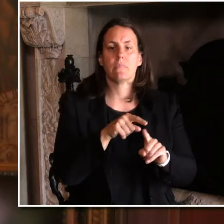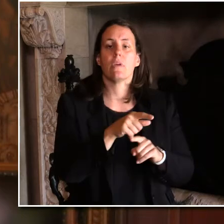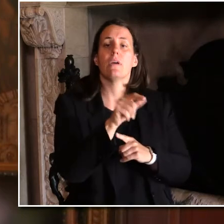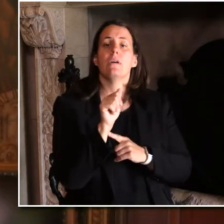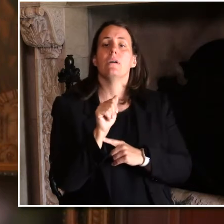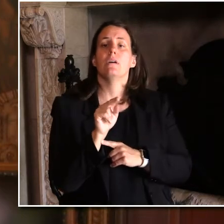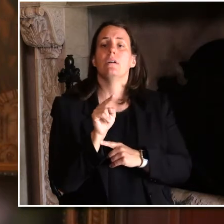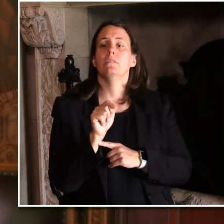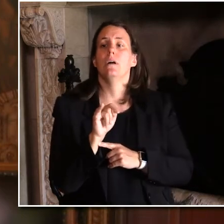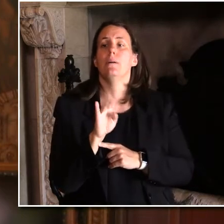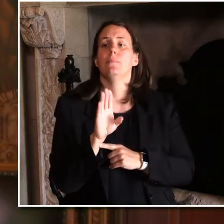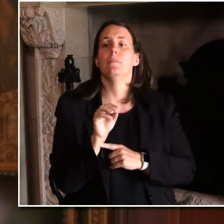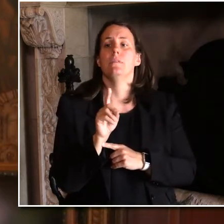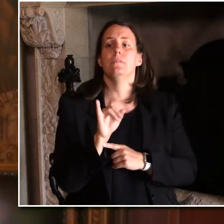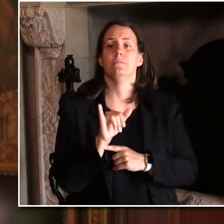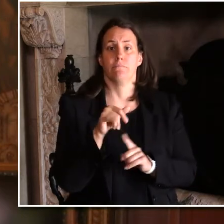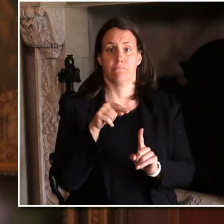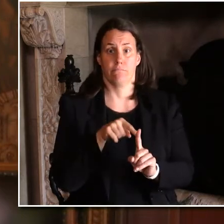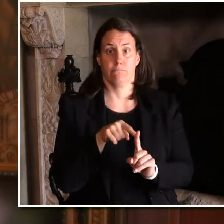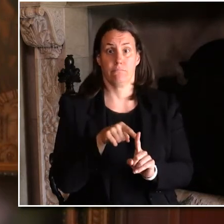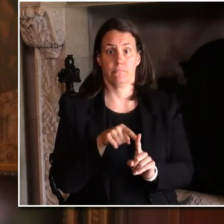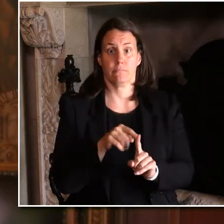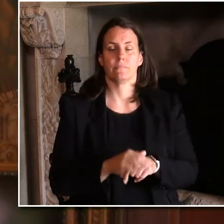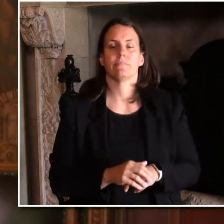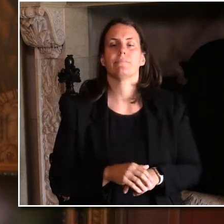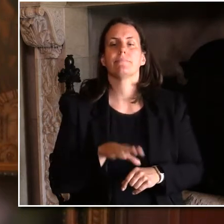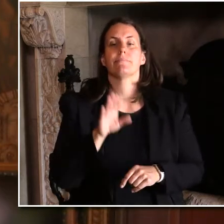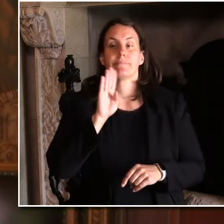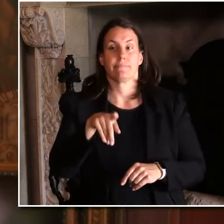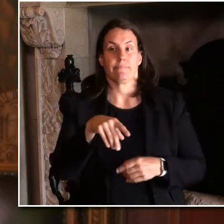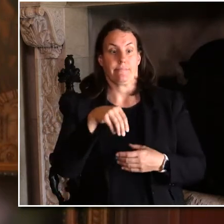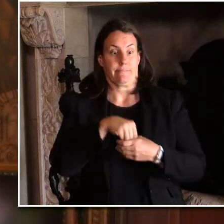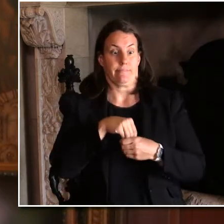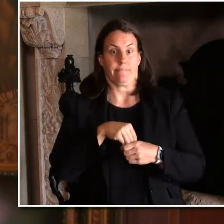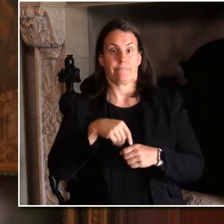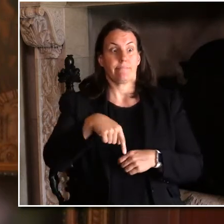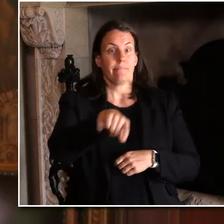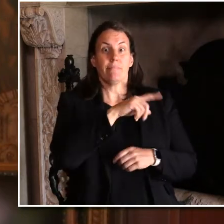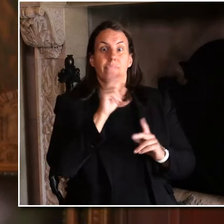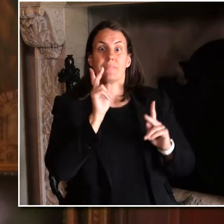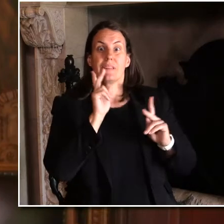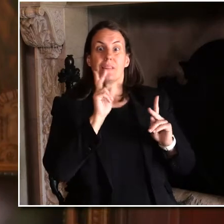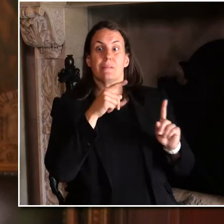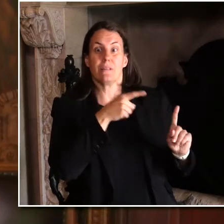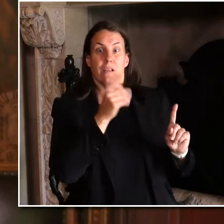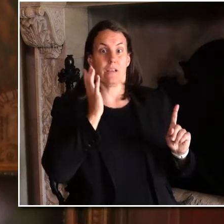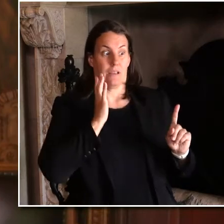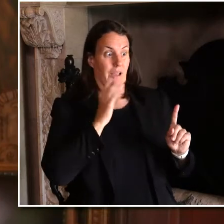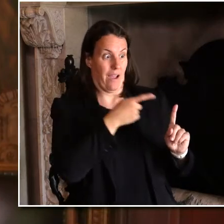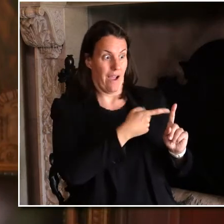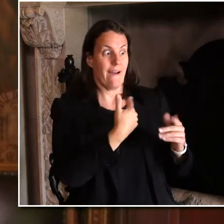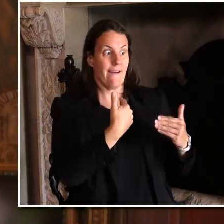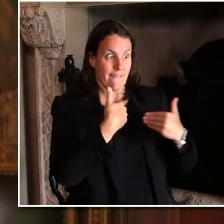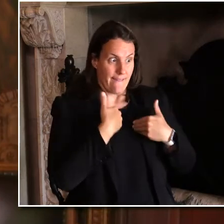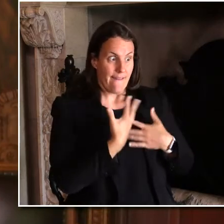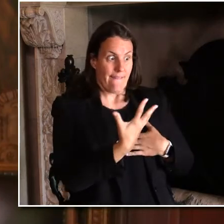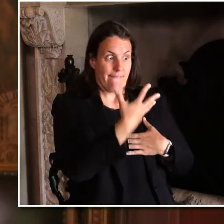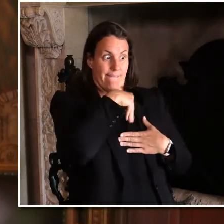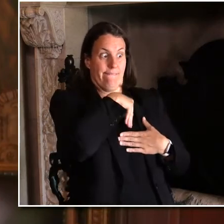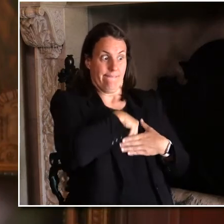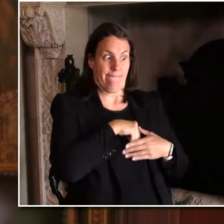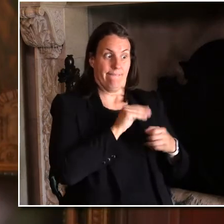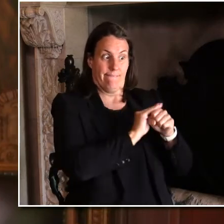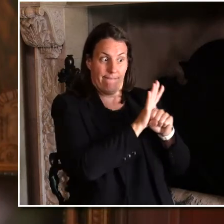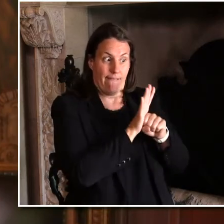Community Survey, or PACS, P-A-C-C-S. The word past in the title refers to the goal of this project, which is not